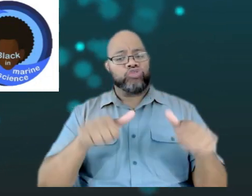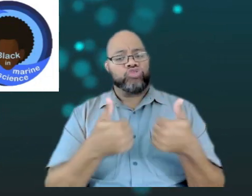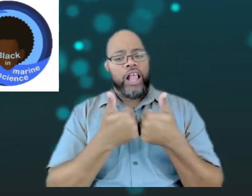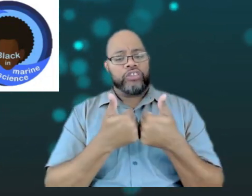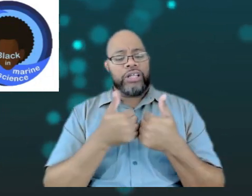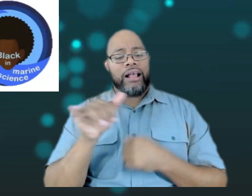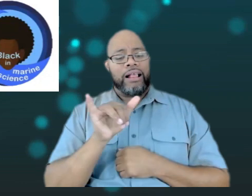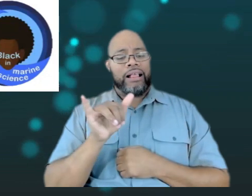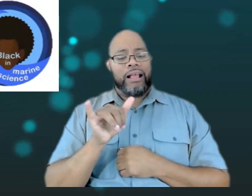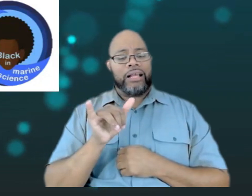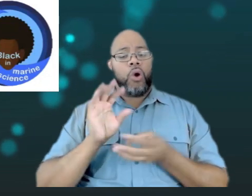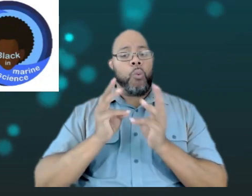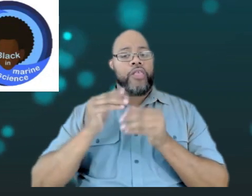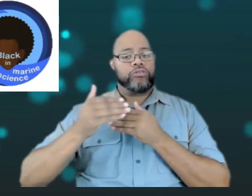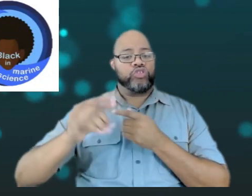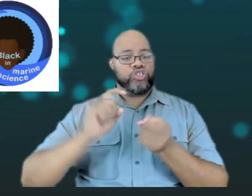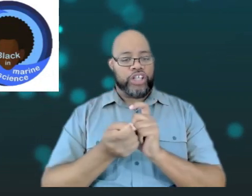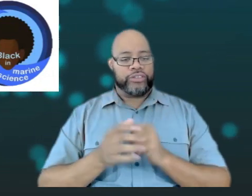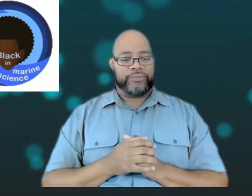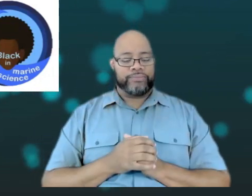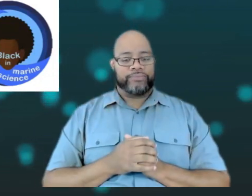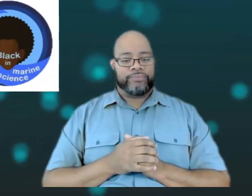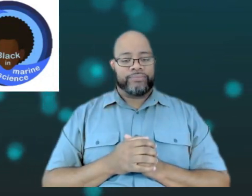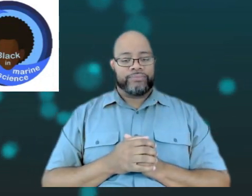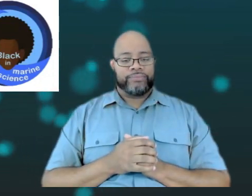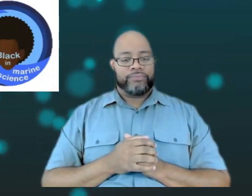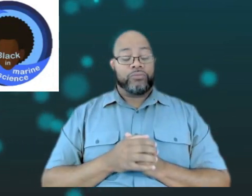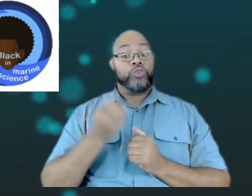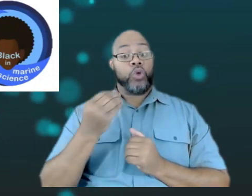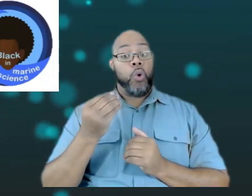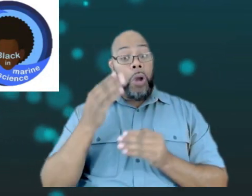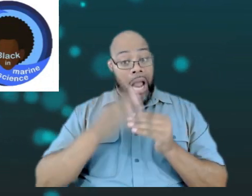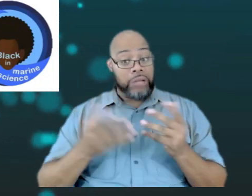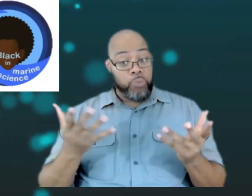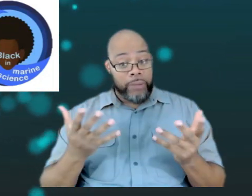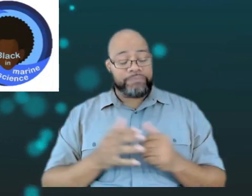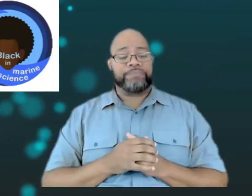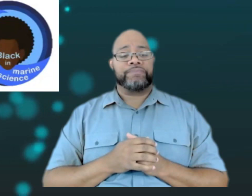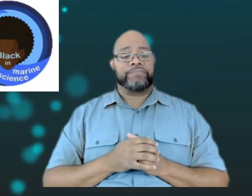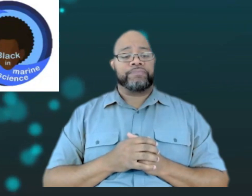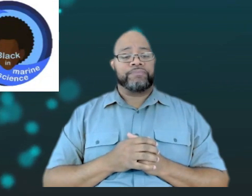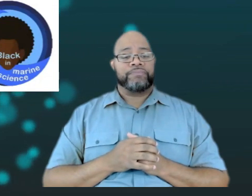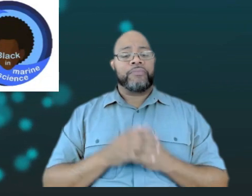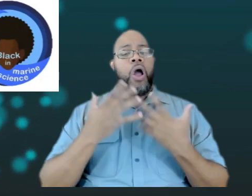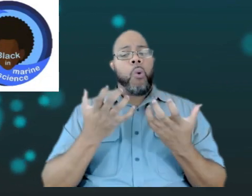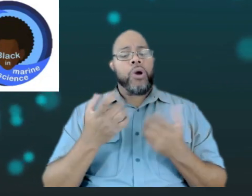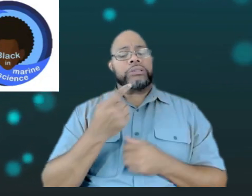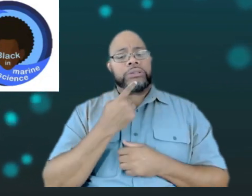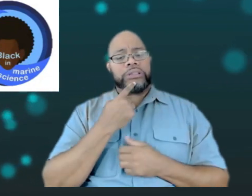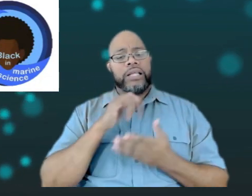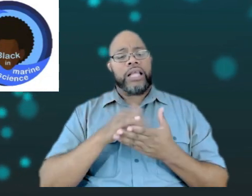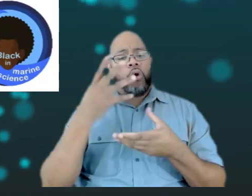challenges like climate change. And so in conclusion, I'd like to say